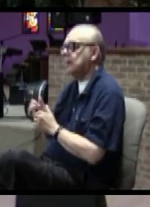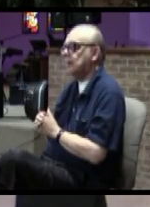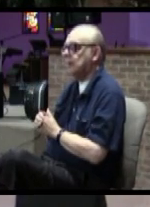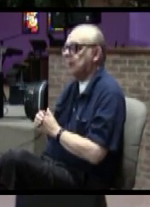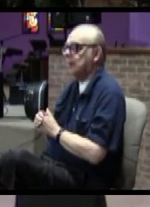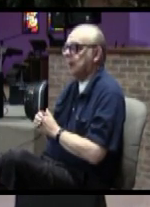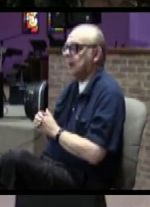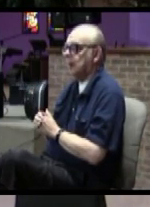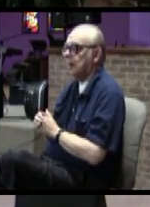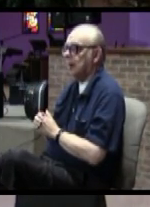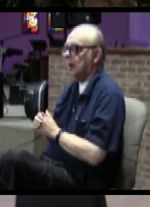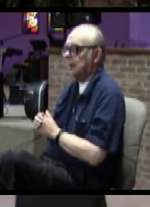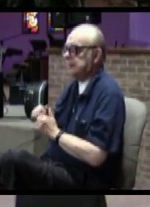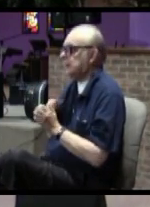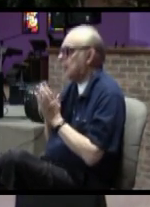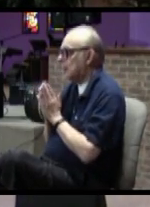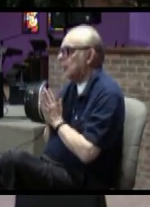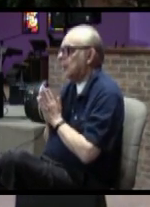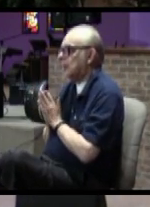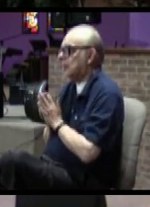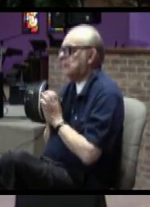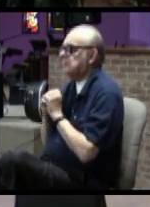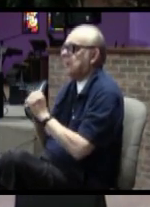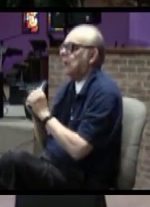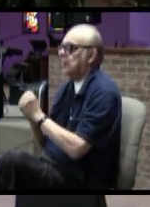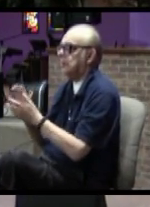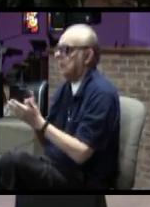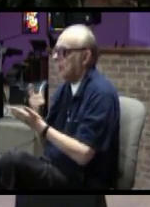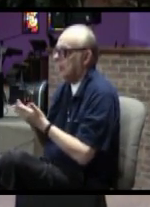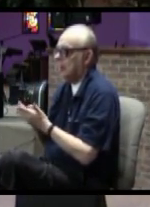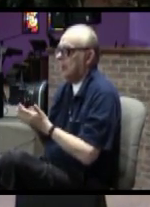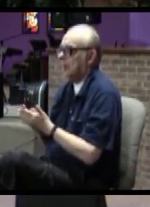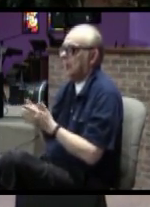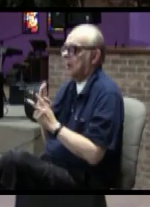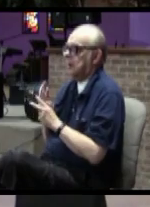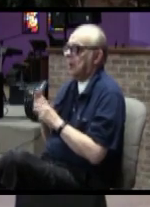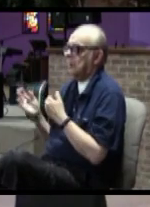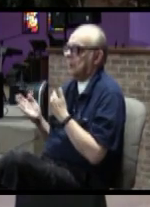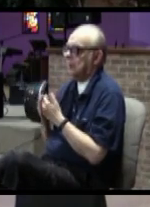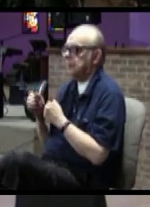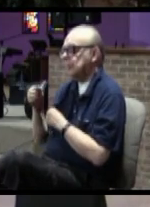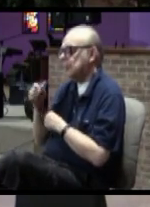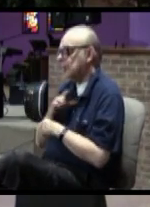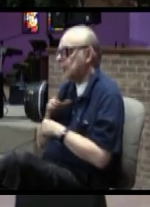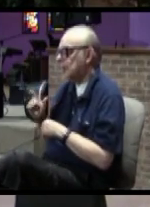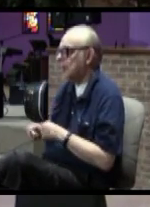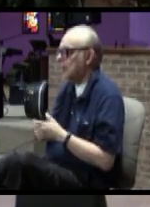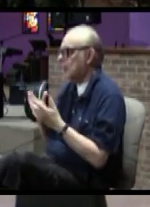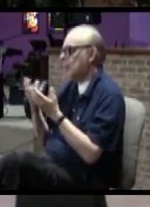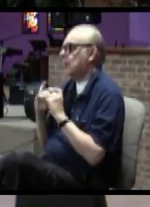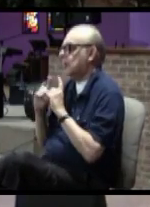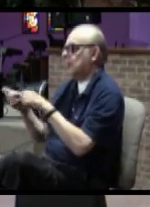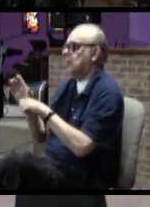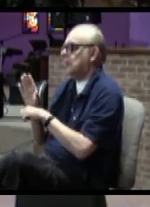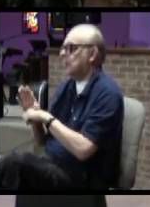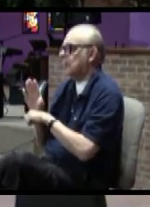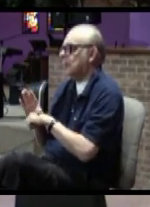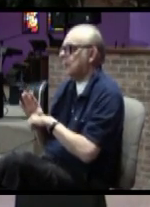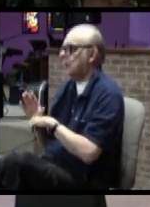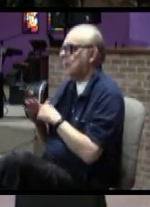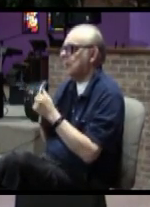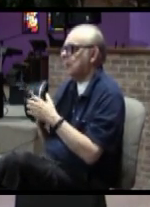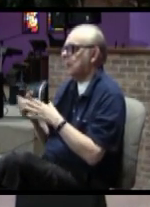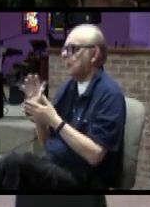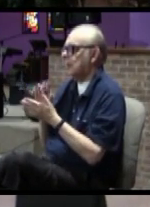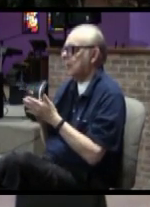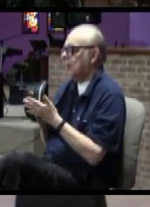the Bible every day. Bible, each and every day. I've been praying in a very consistent manner. I have kept close to the Lord. Why